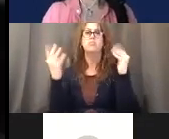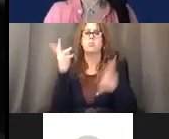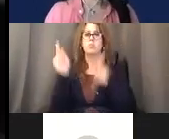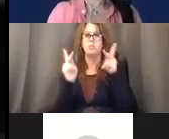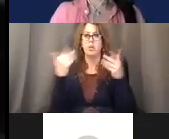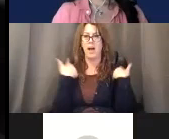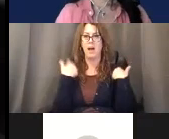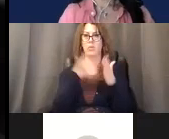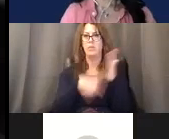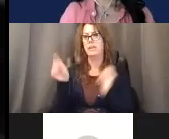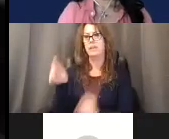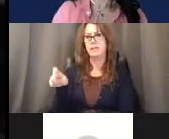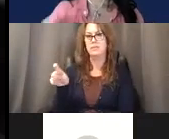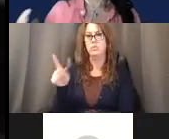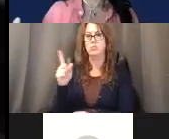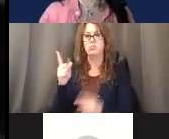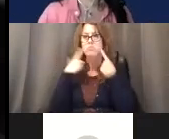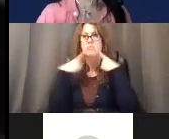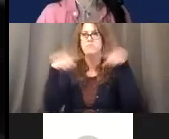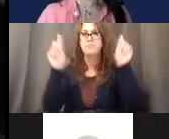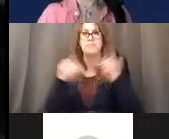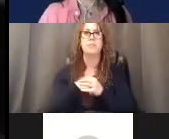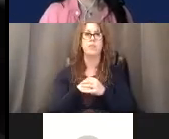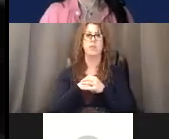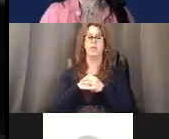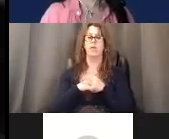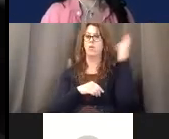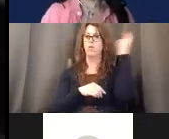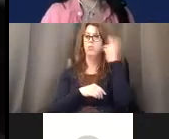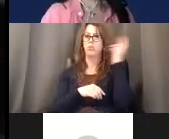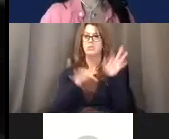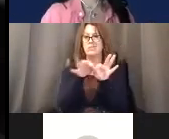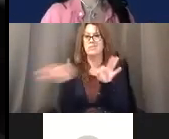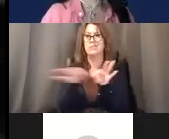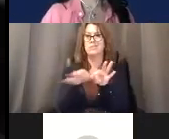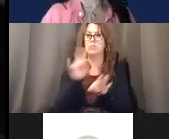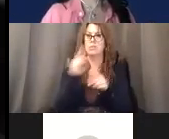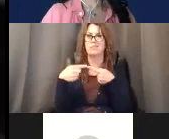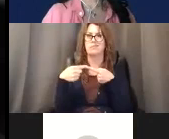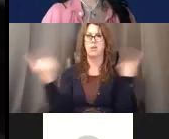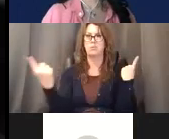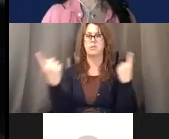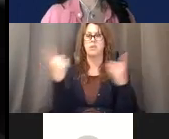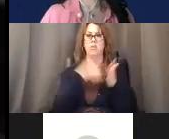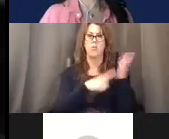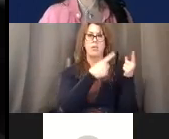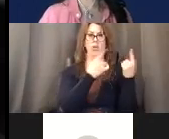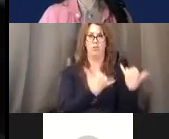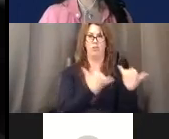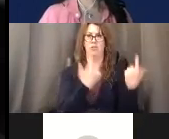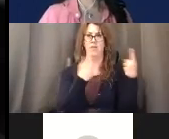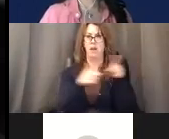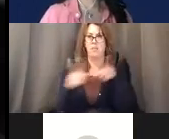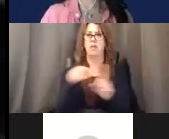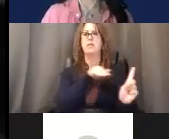And the reason we wrote it that way is because it's really in direct contrast to what we have currently. And so this is just a reminder for folks as we